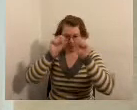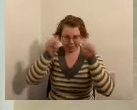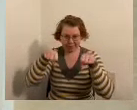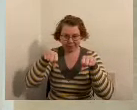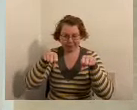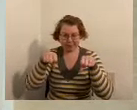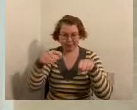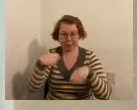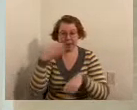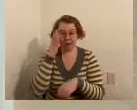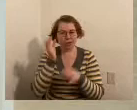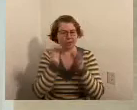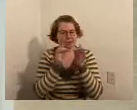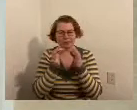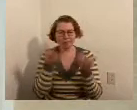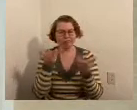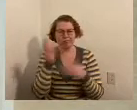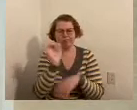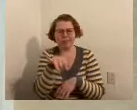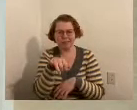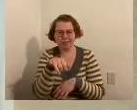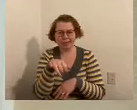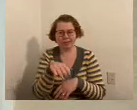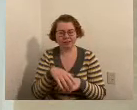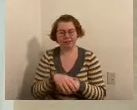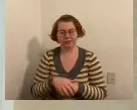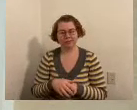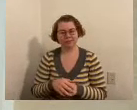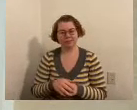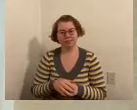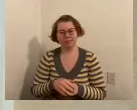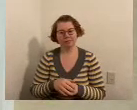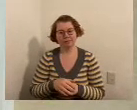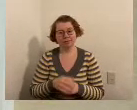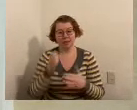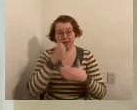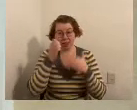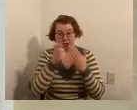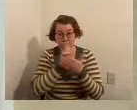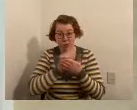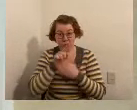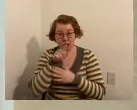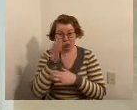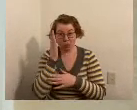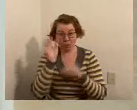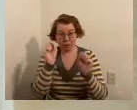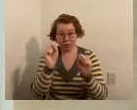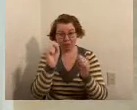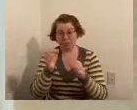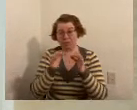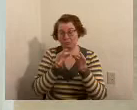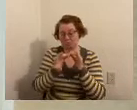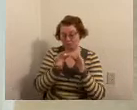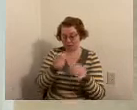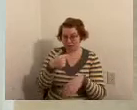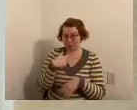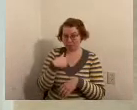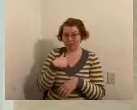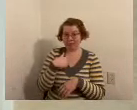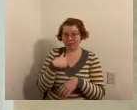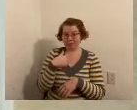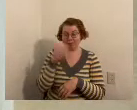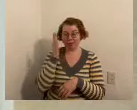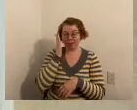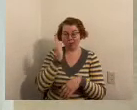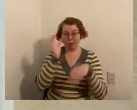And I'm going to be explaining what an ecosystem is. At the end of the week, you'll be able to explain it